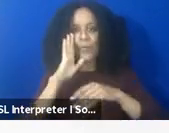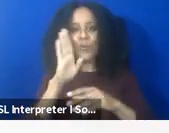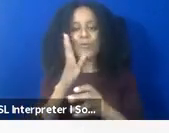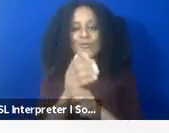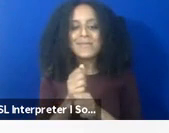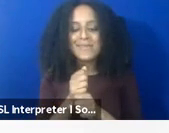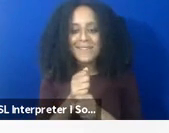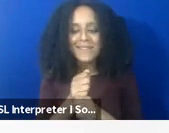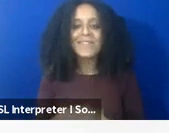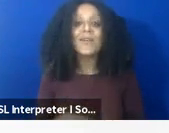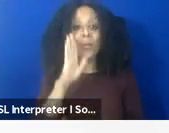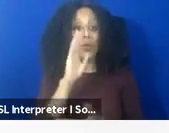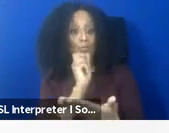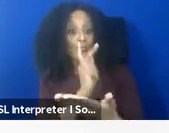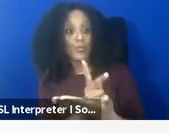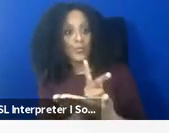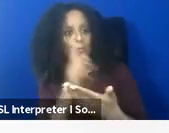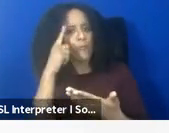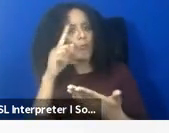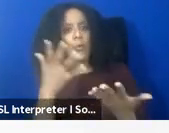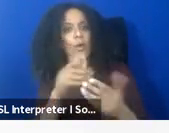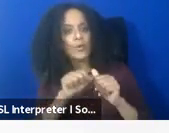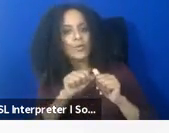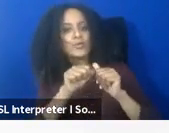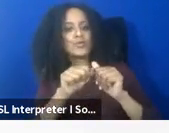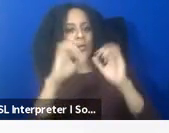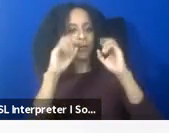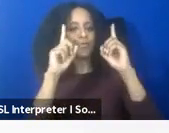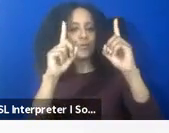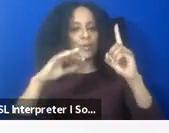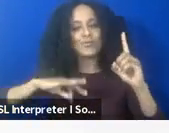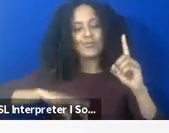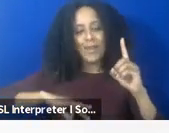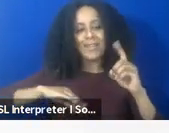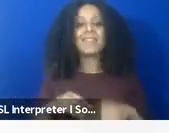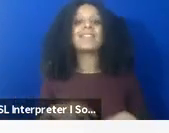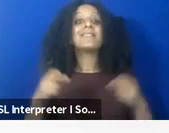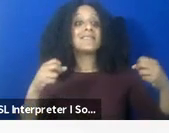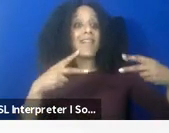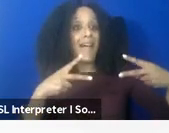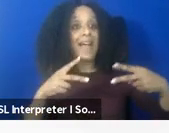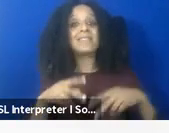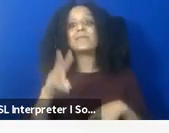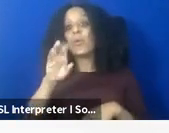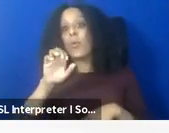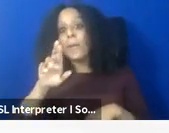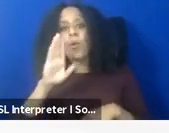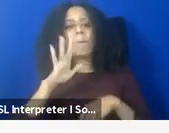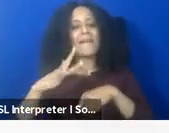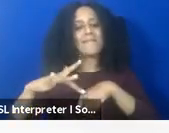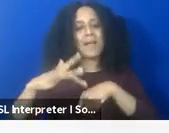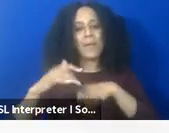will also be approved for continuing education credit. The slides and transcript of the webinar will be made available with